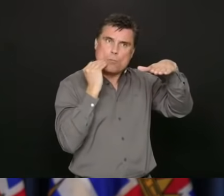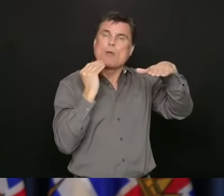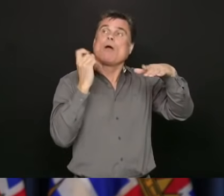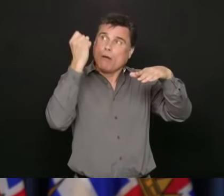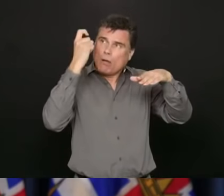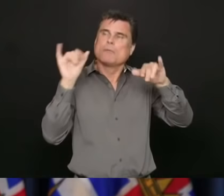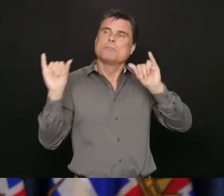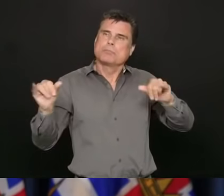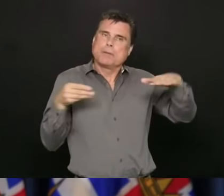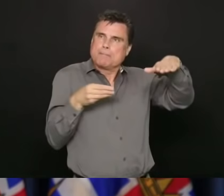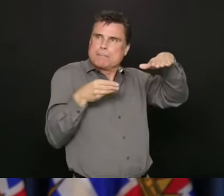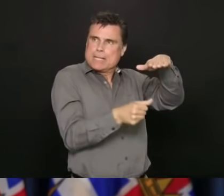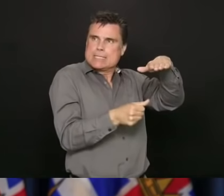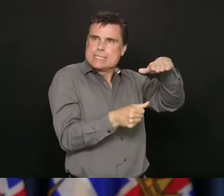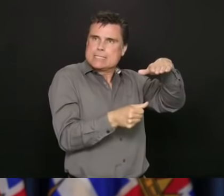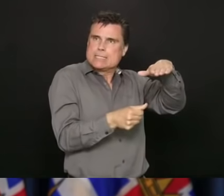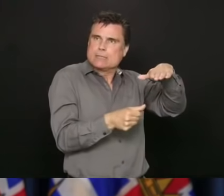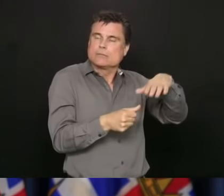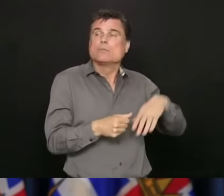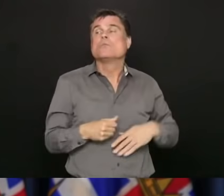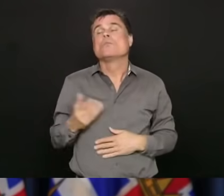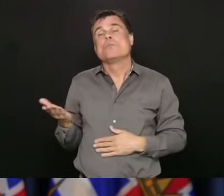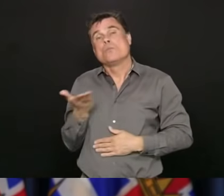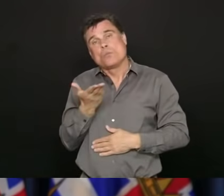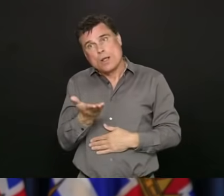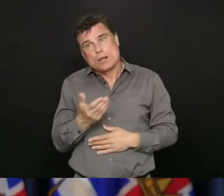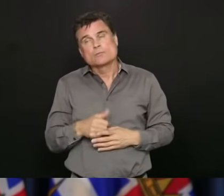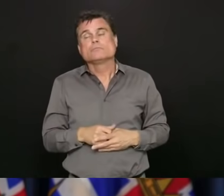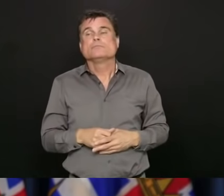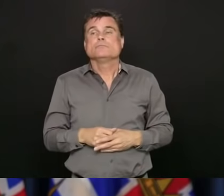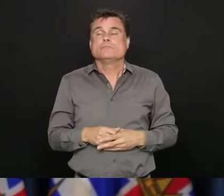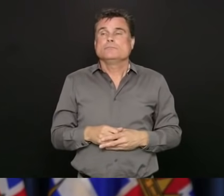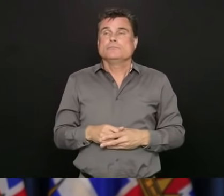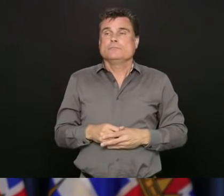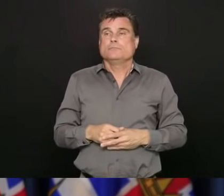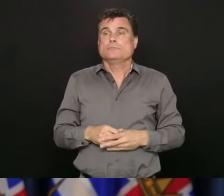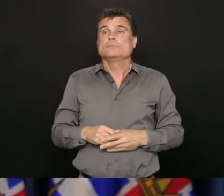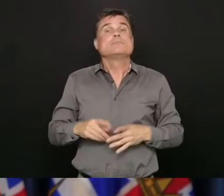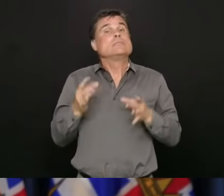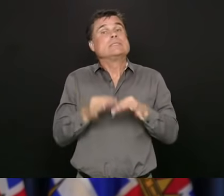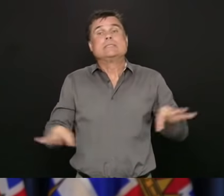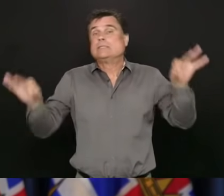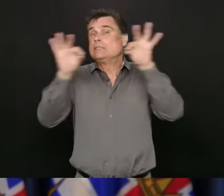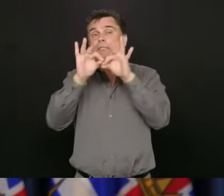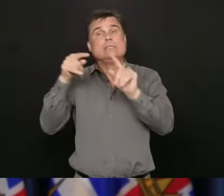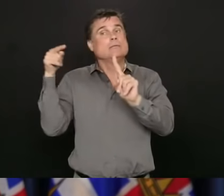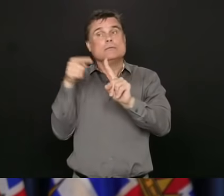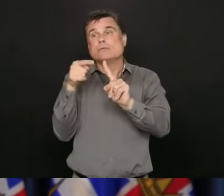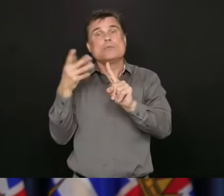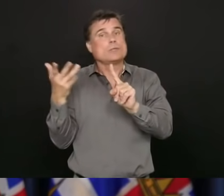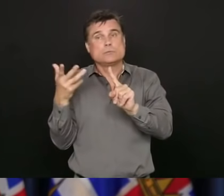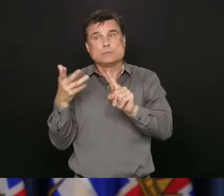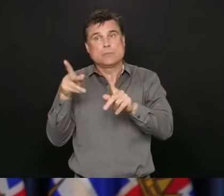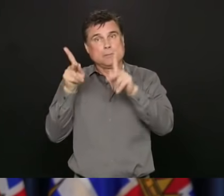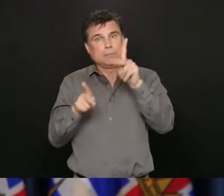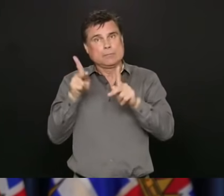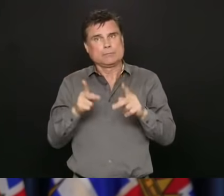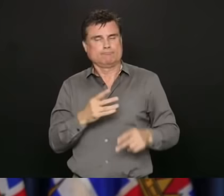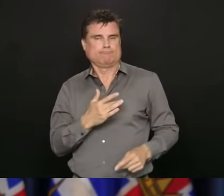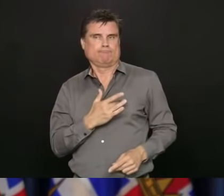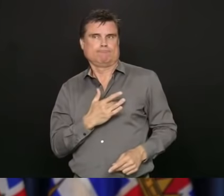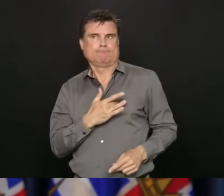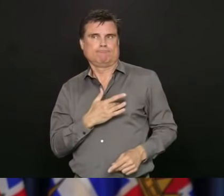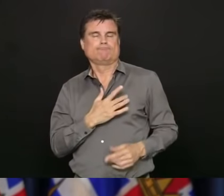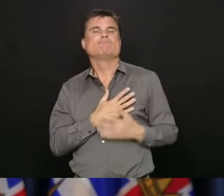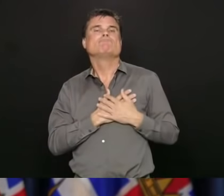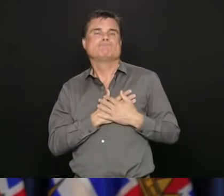think it's the decency and compassion of British Columbians that's allowed us to get to the place we're at, and I want that decency and compassion to continue